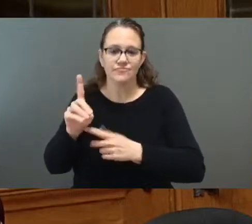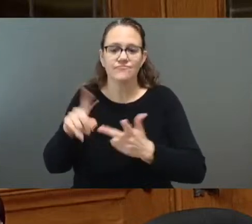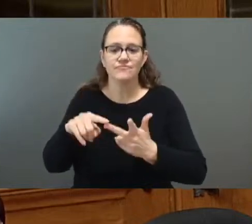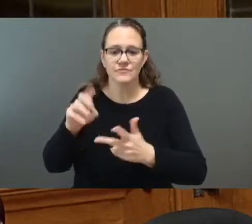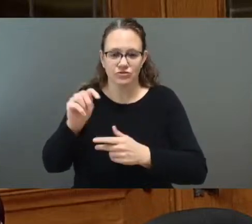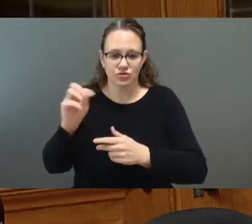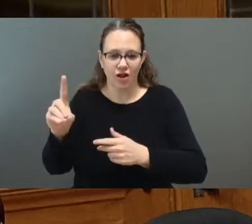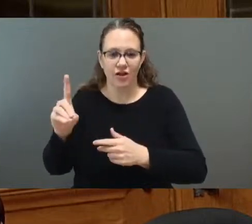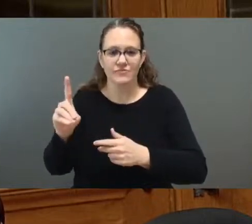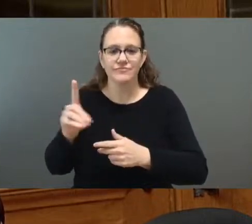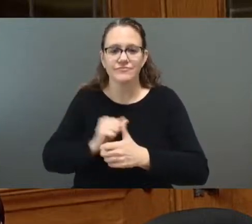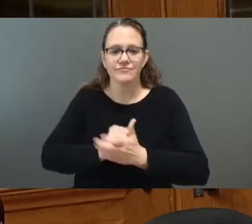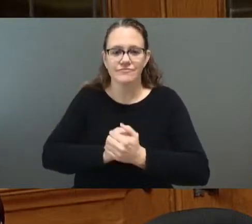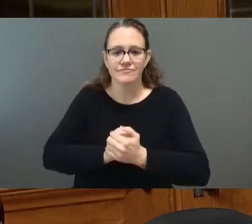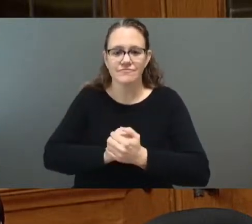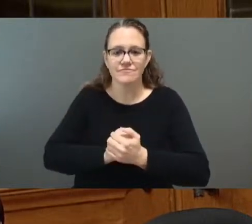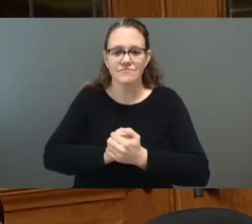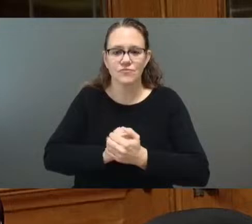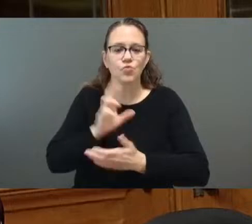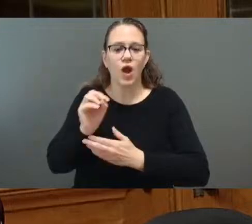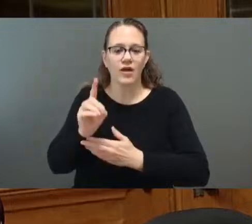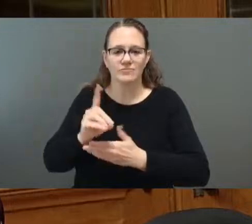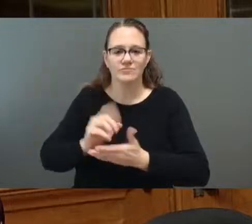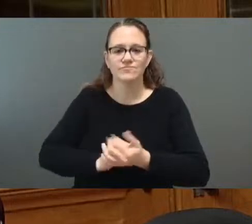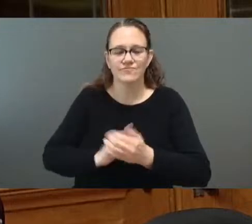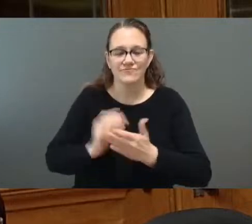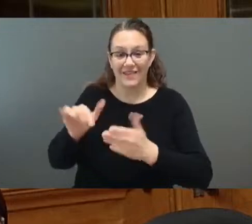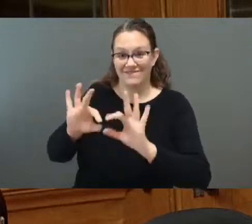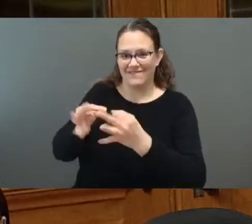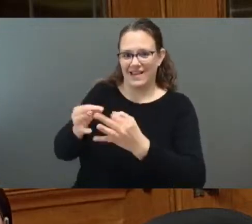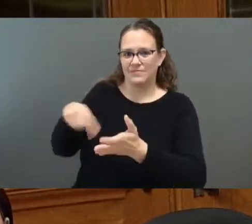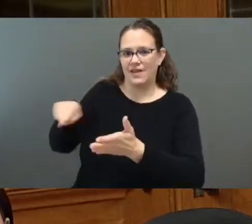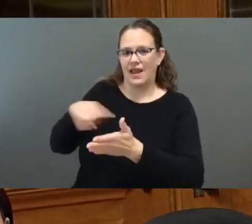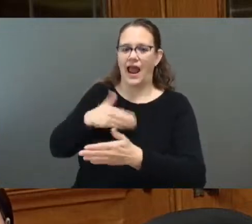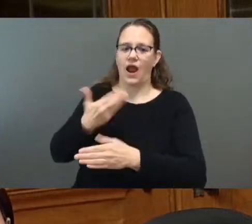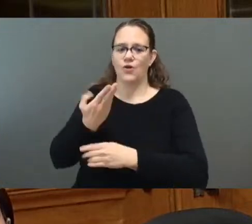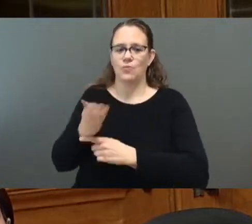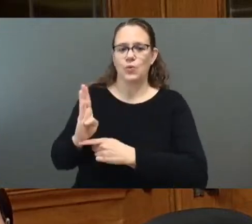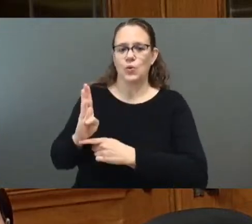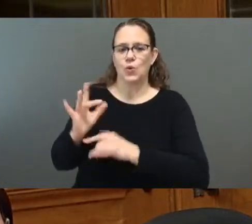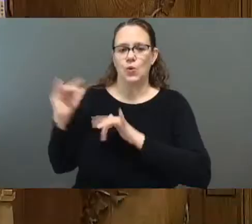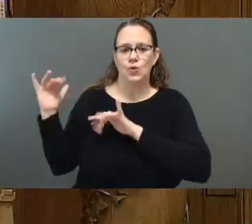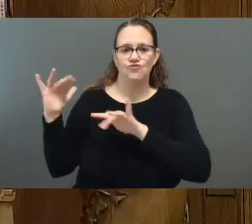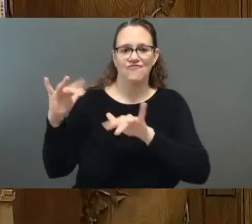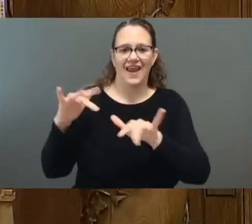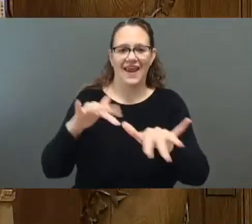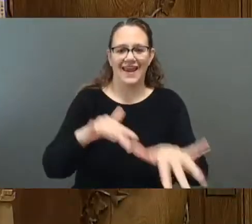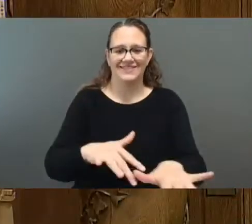country, Mr. Speaker. Would the House please make them feel very welcome?